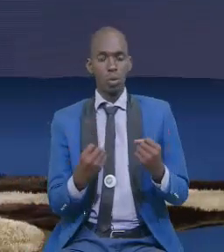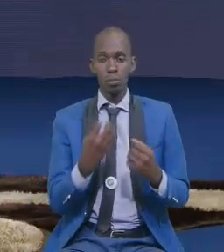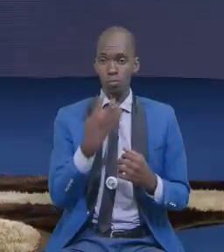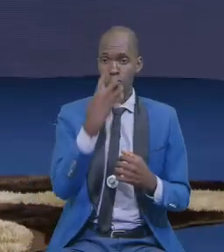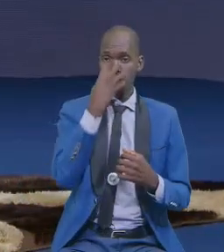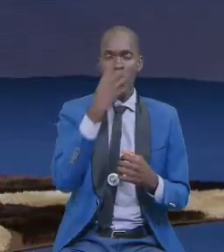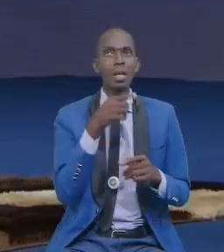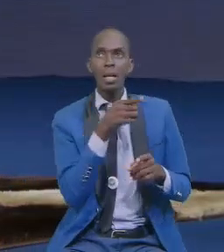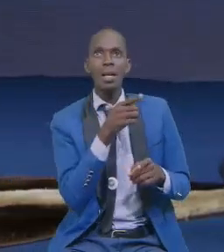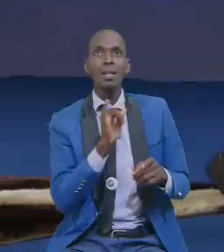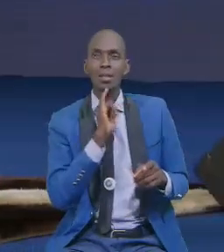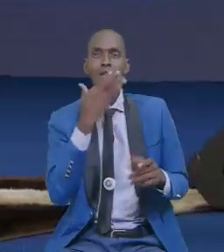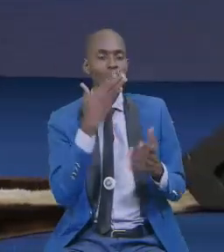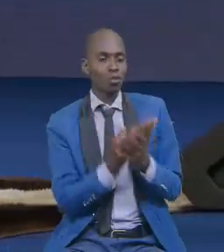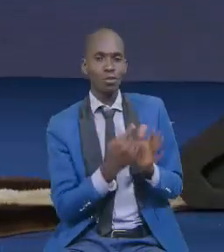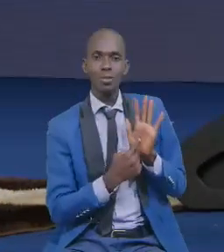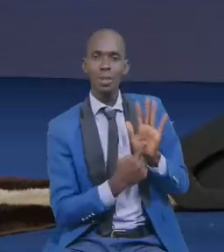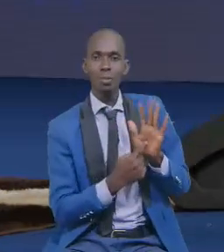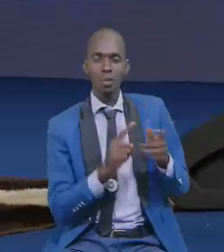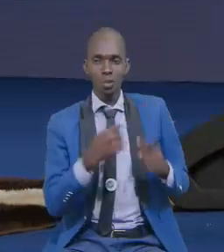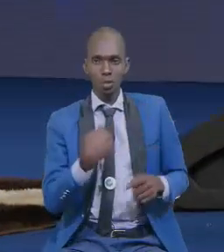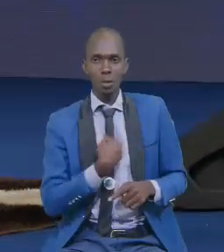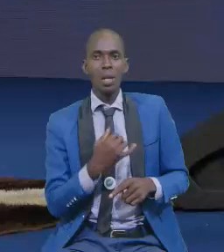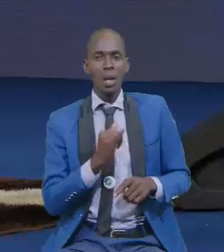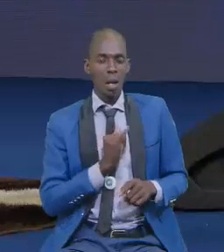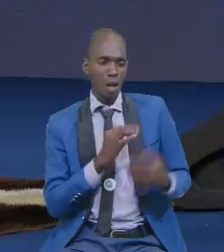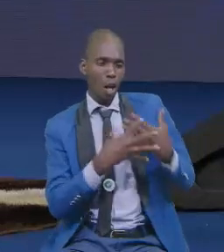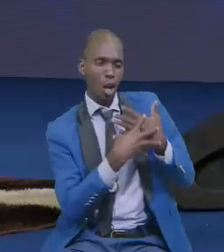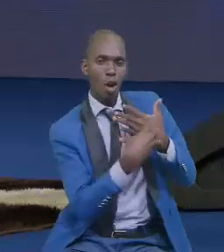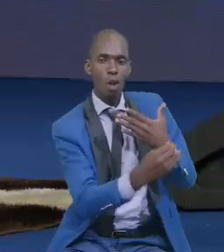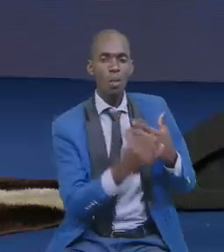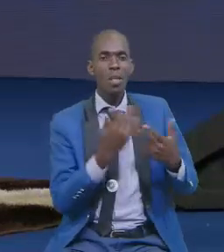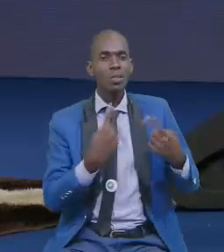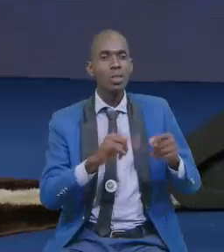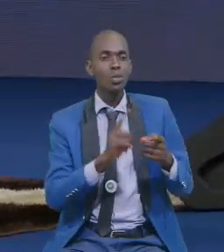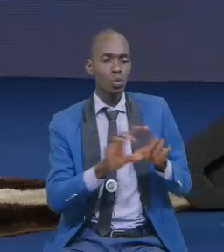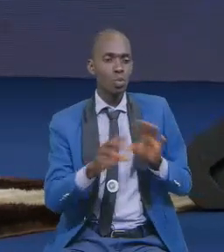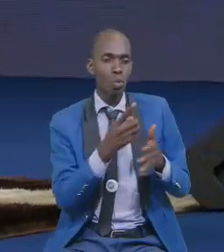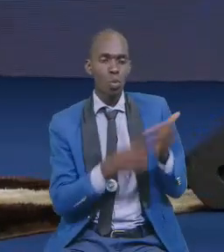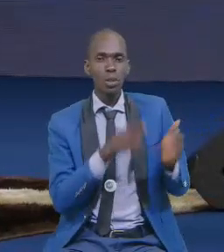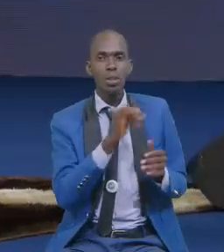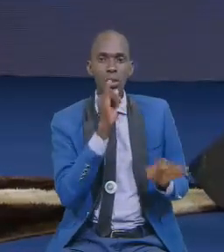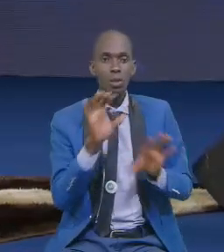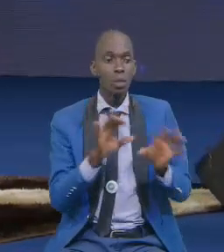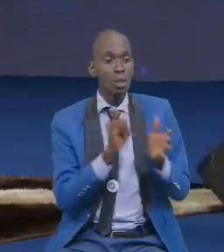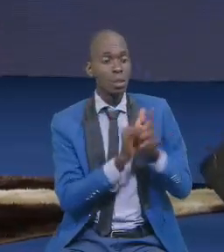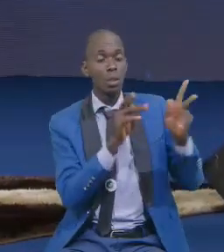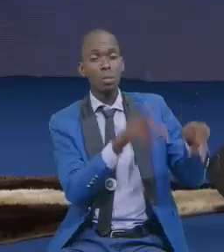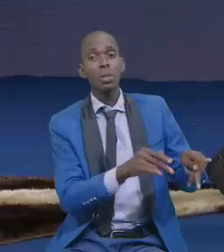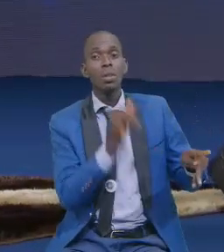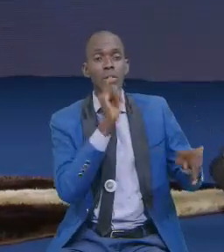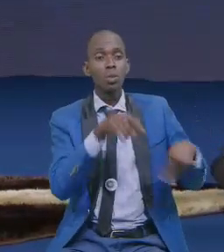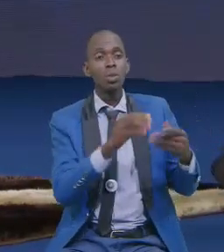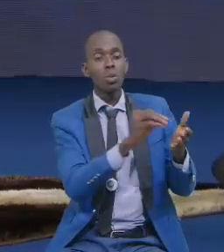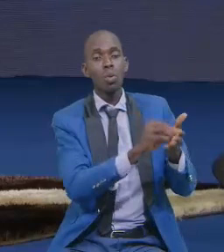hero. And they emulate him. They try to do as he is doing. The man is going on his way to